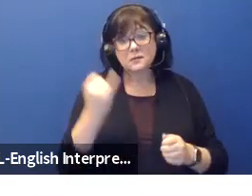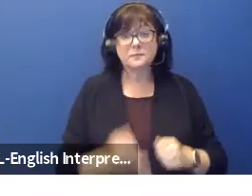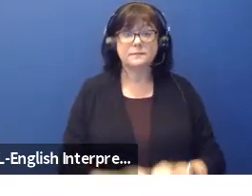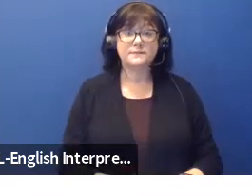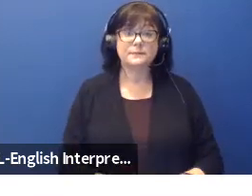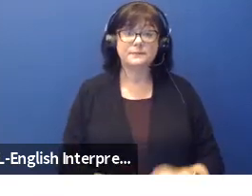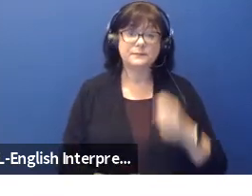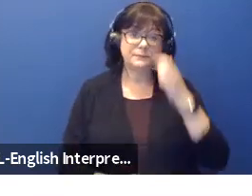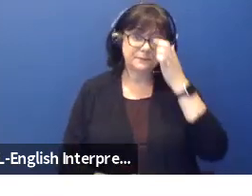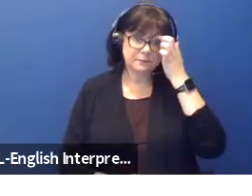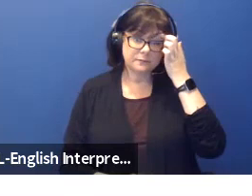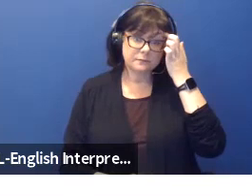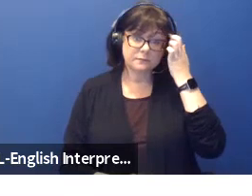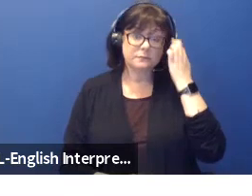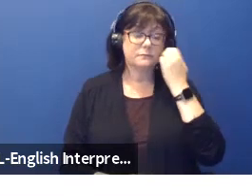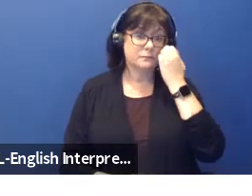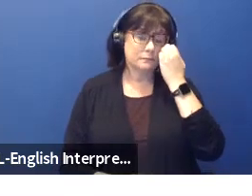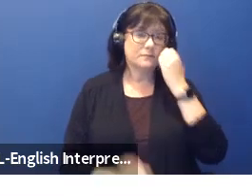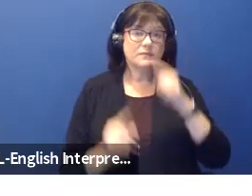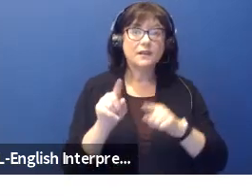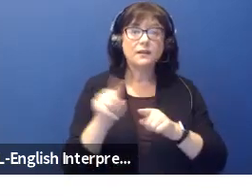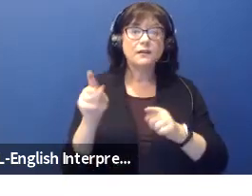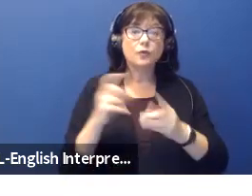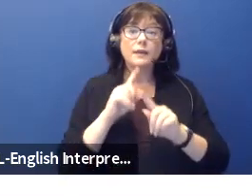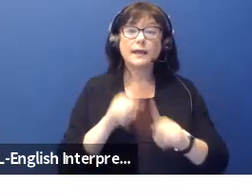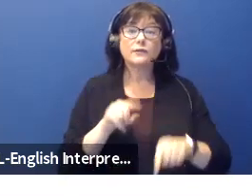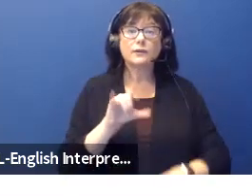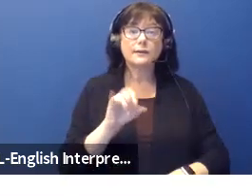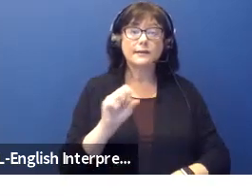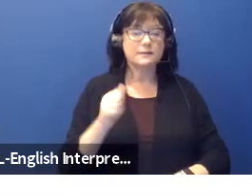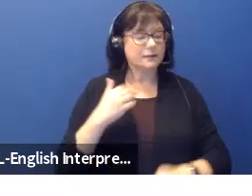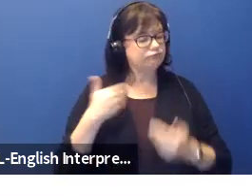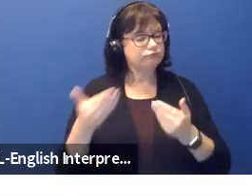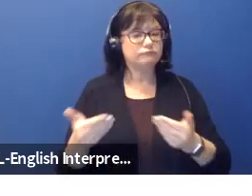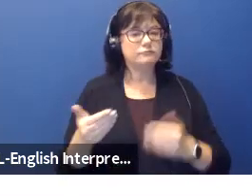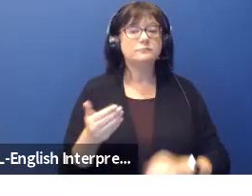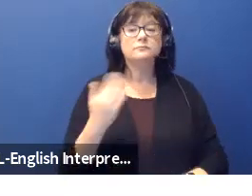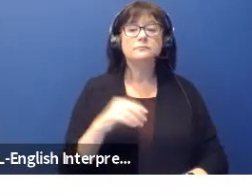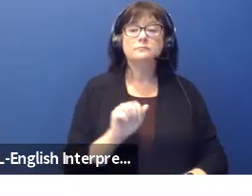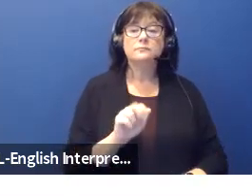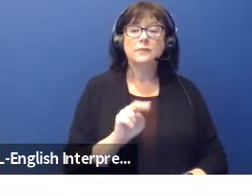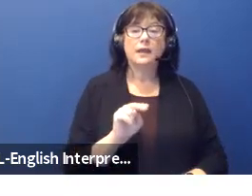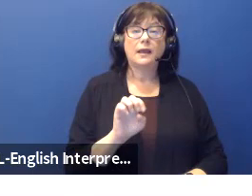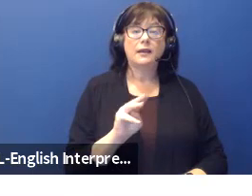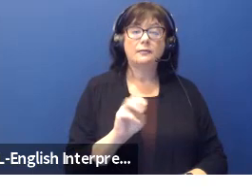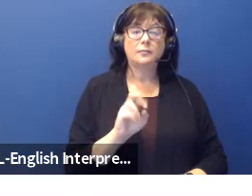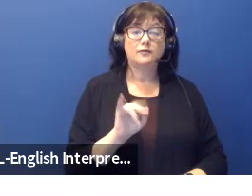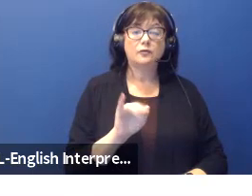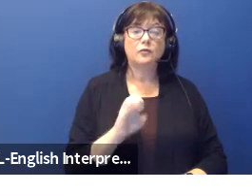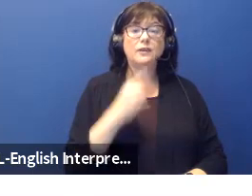Feel free to respond to Lisa's question in the chat if you like. Anne-Marie mentions a new question regarding underrepresented groups has been added to